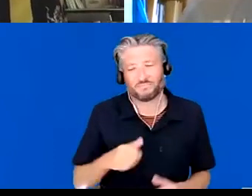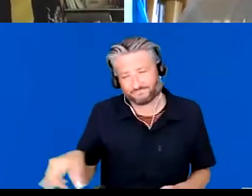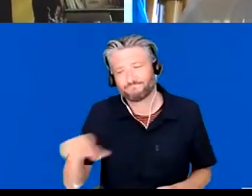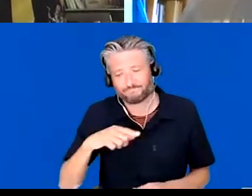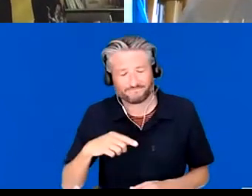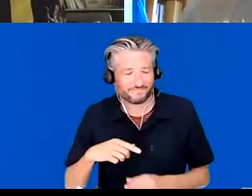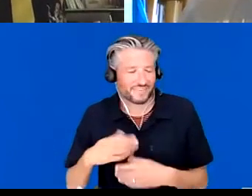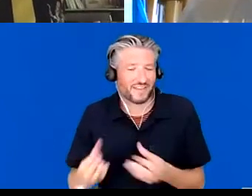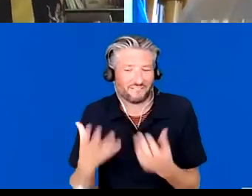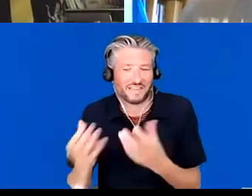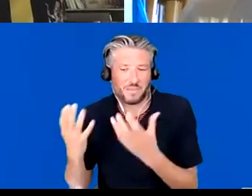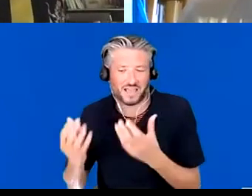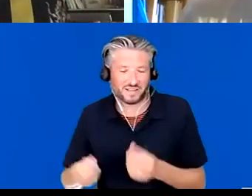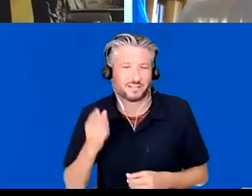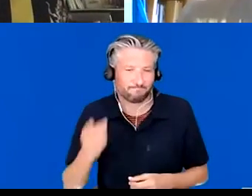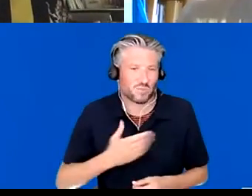do. Mm-hmm.